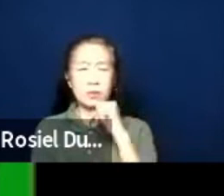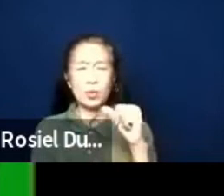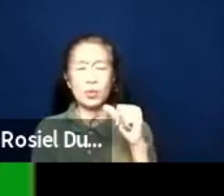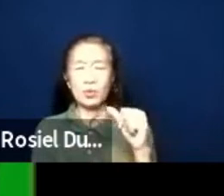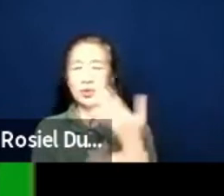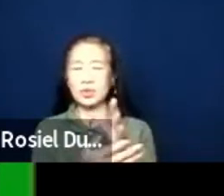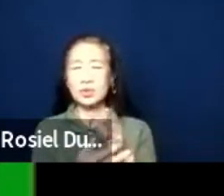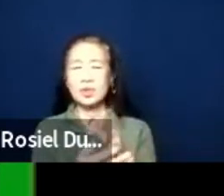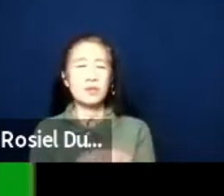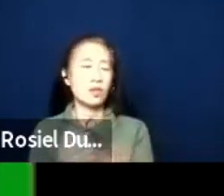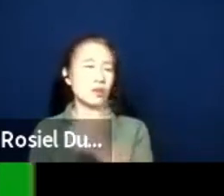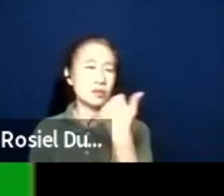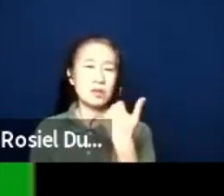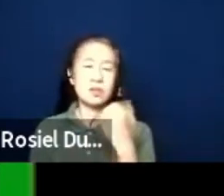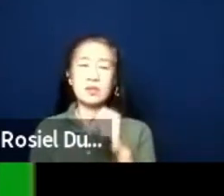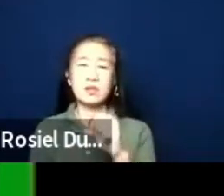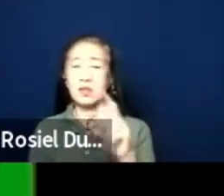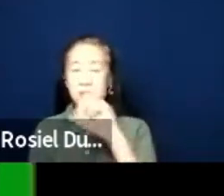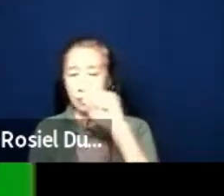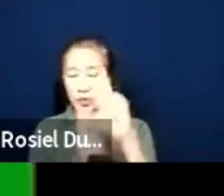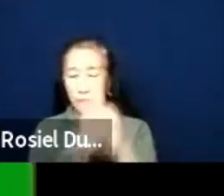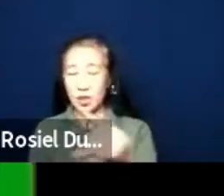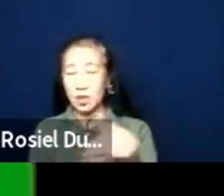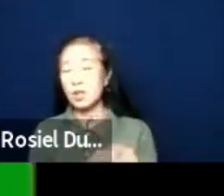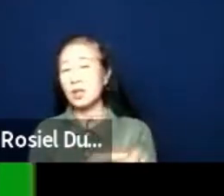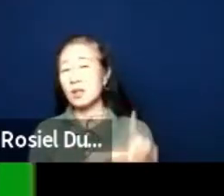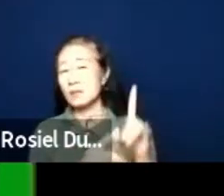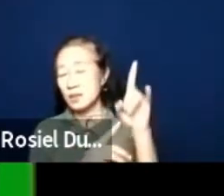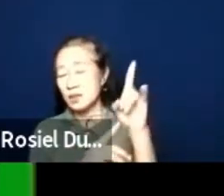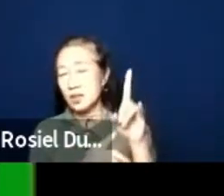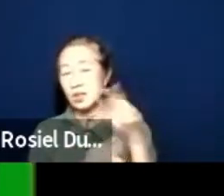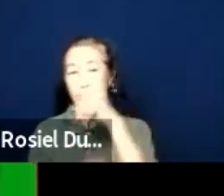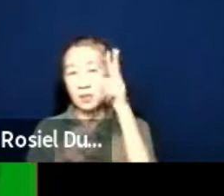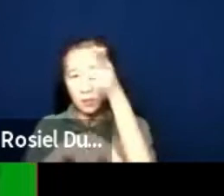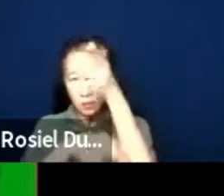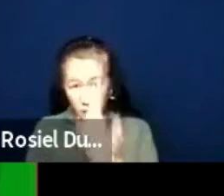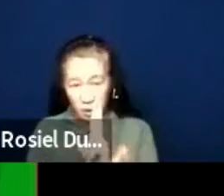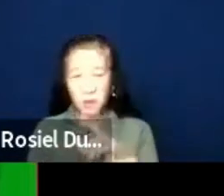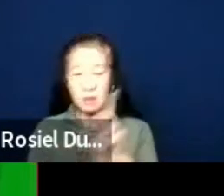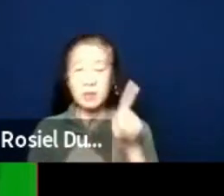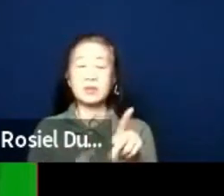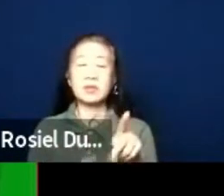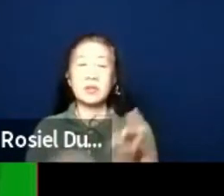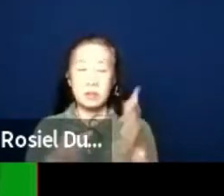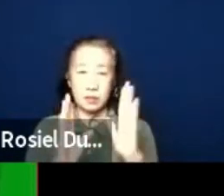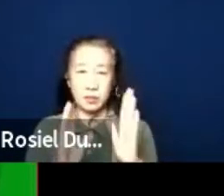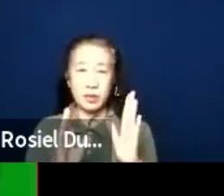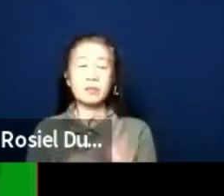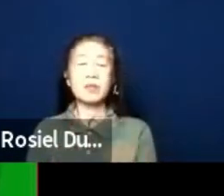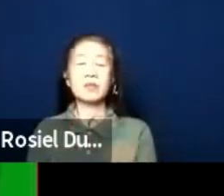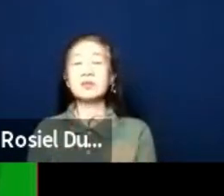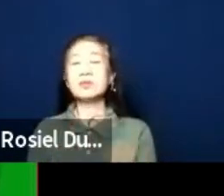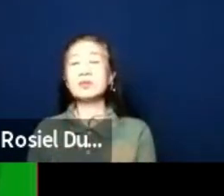social media. Okay, respect the patient's privacy. Okay, so allow me to play a video about seizures